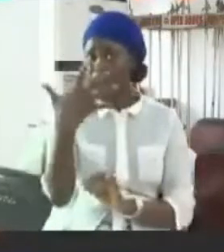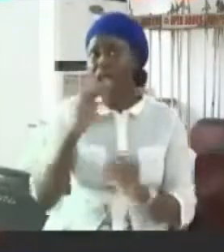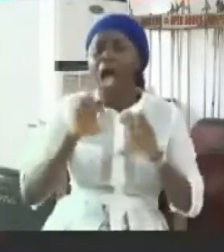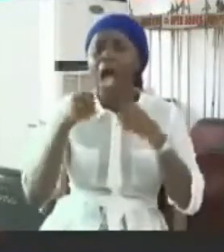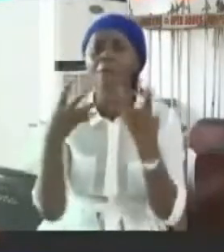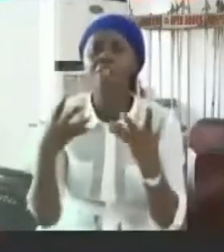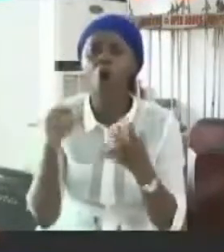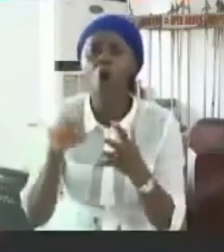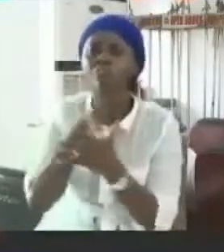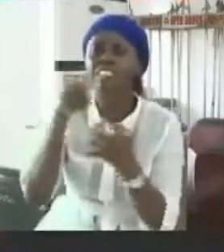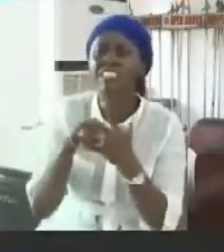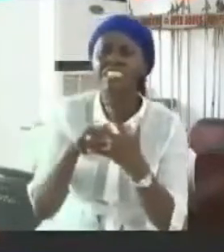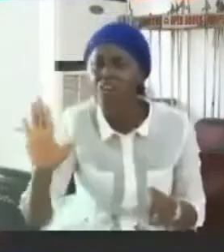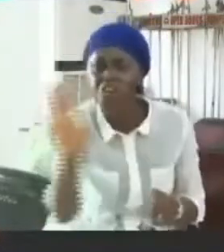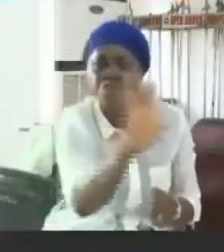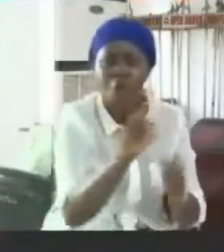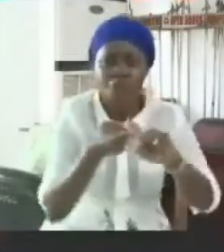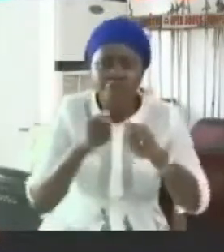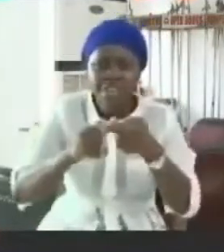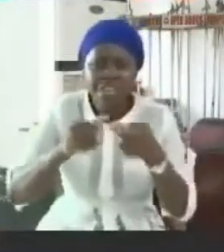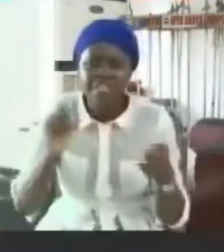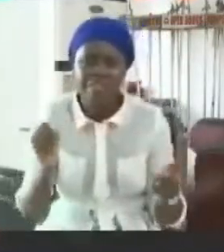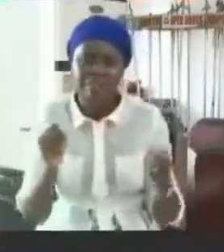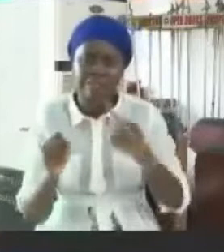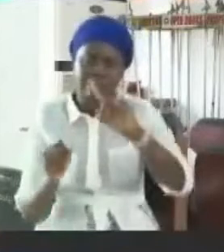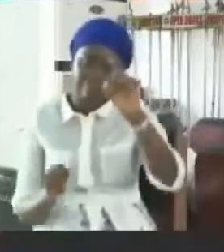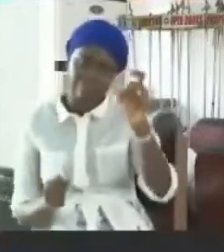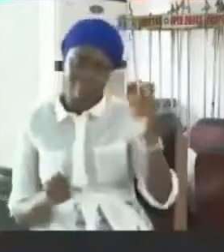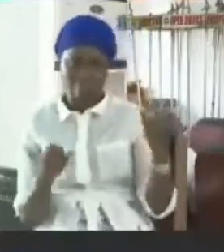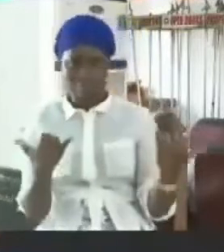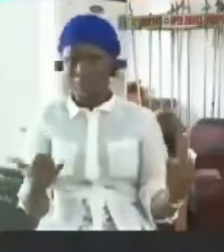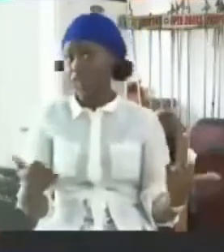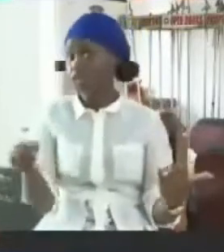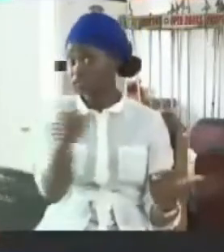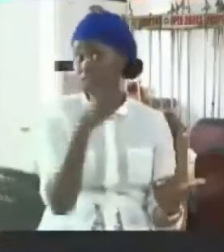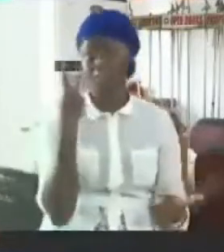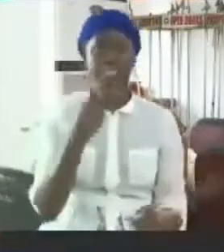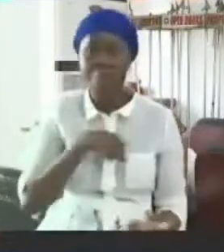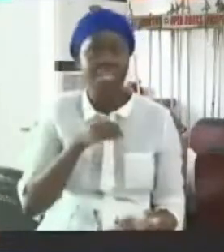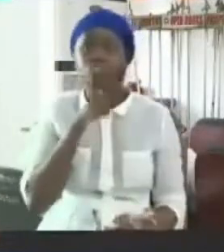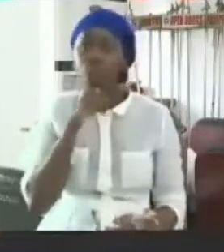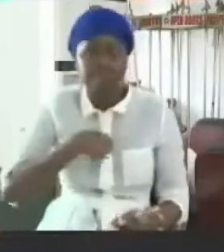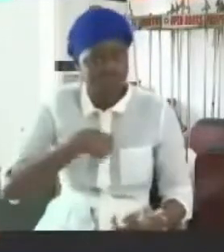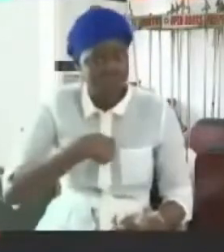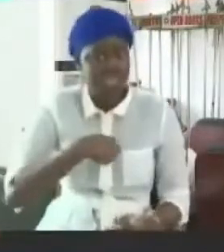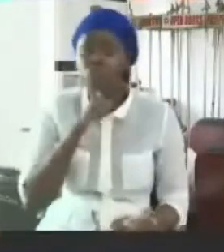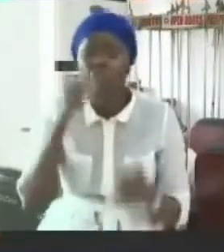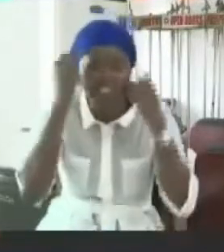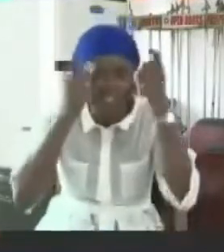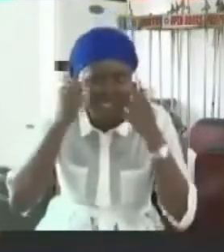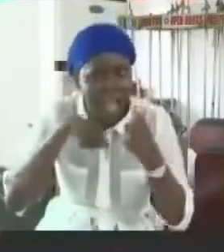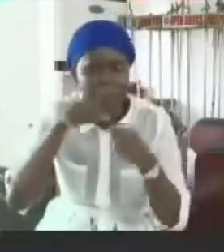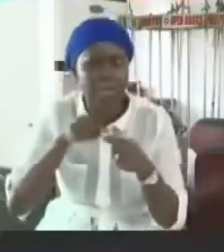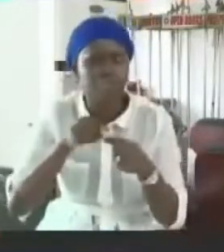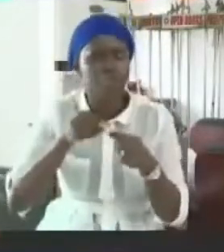of the world are your friends? So you can see the reason why I'm not thinking of 2023. Oh, maybe that's why God has not